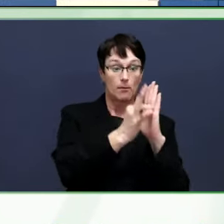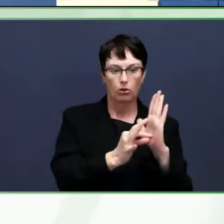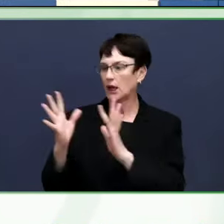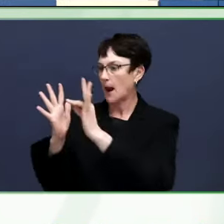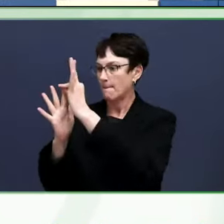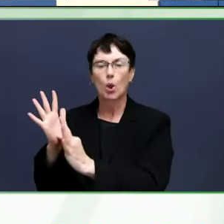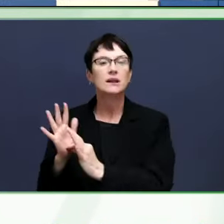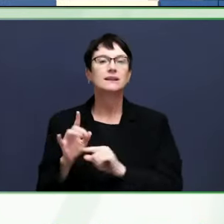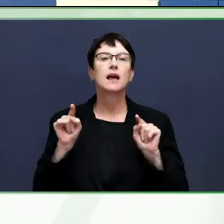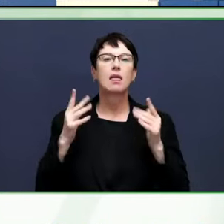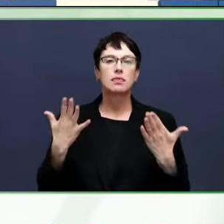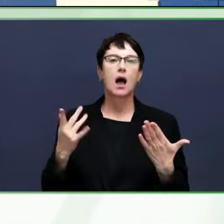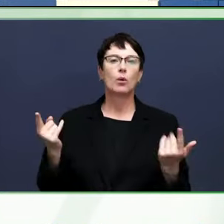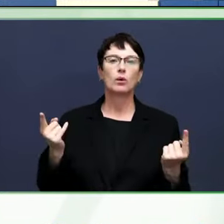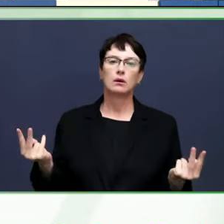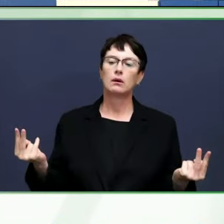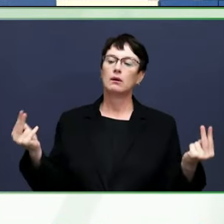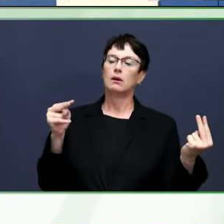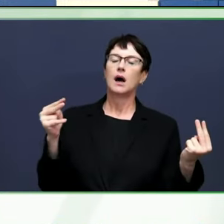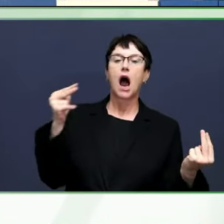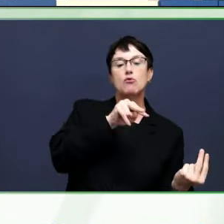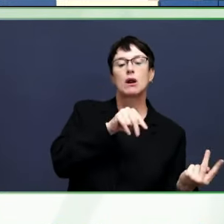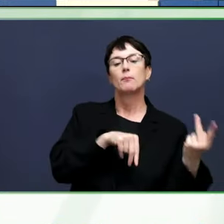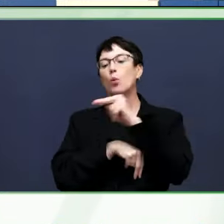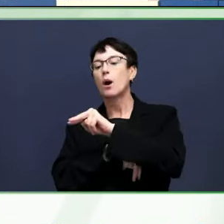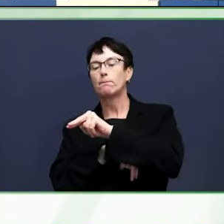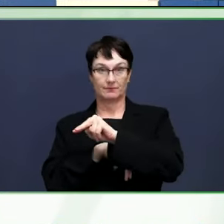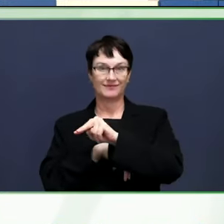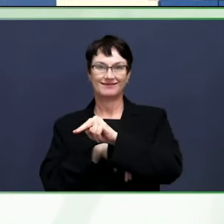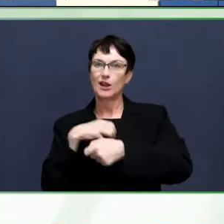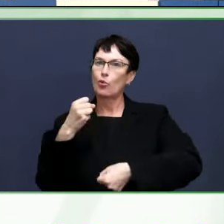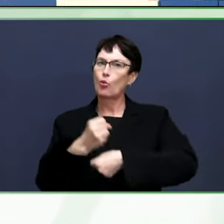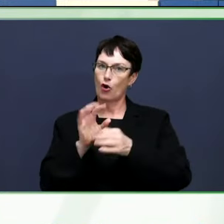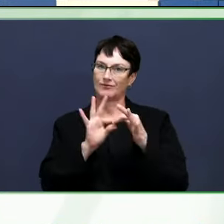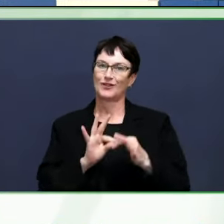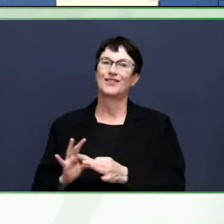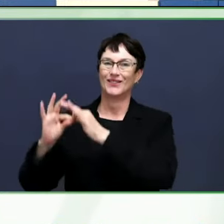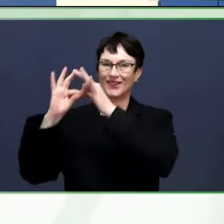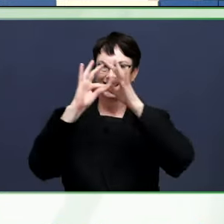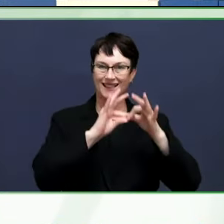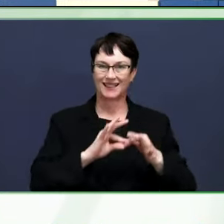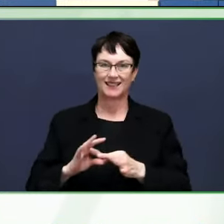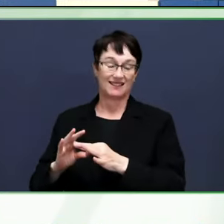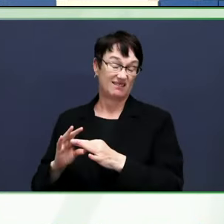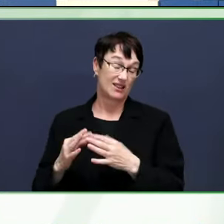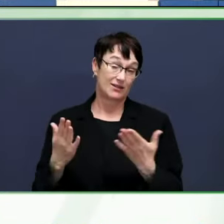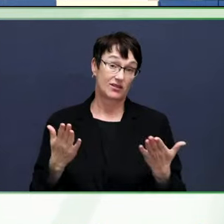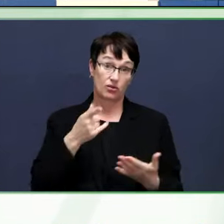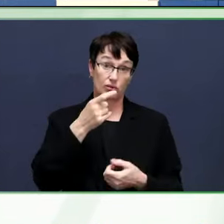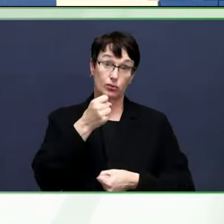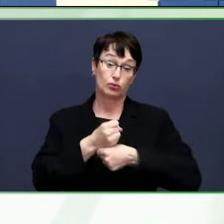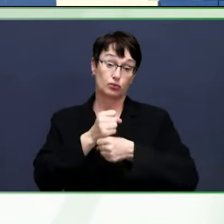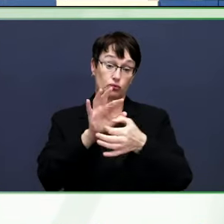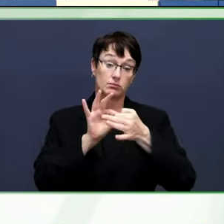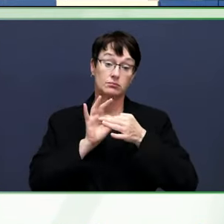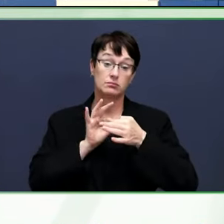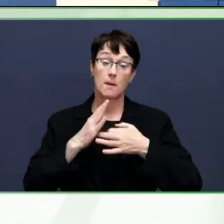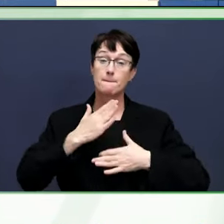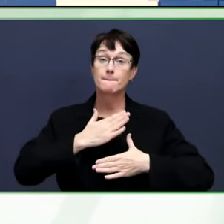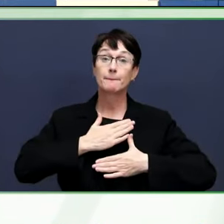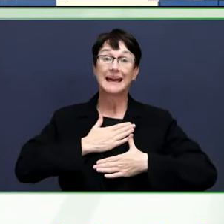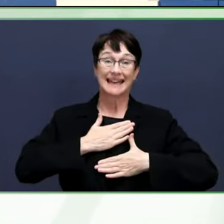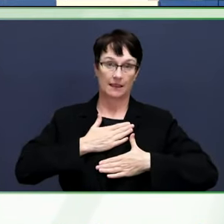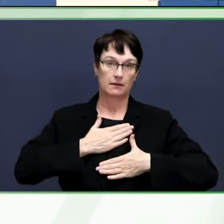one of the biggest values of the working in the agency, working with the agency, is the possibilities of exchanging. So